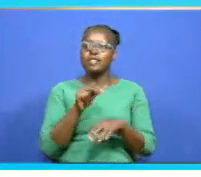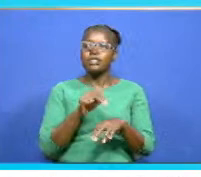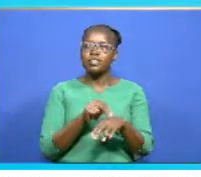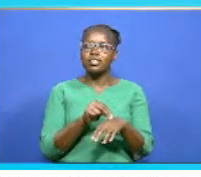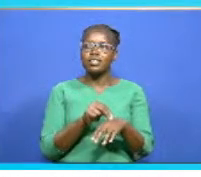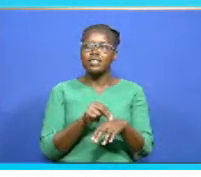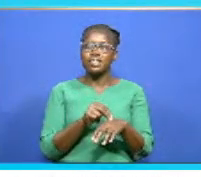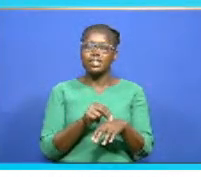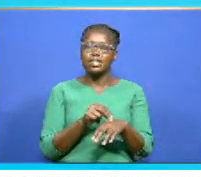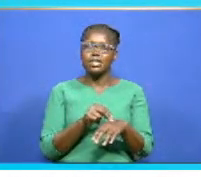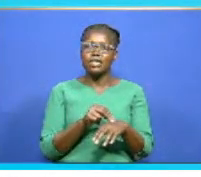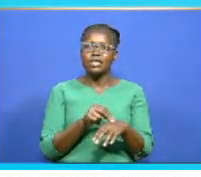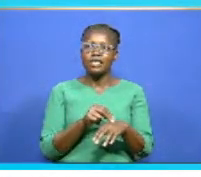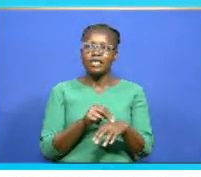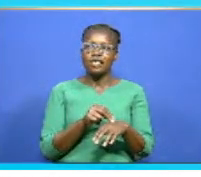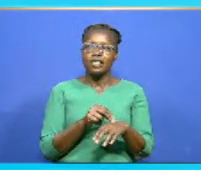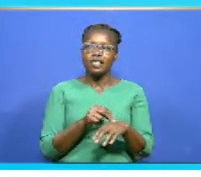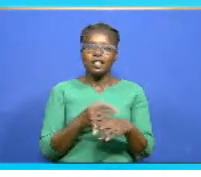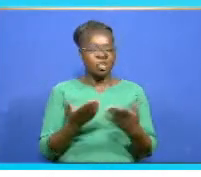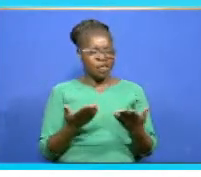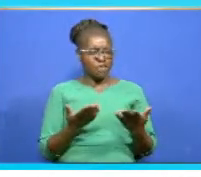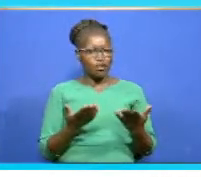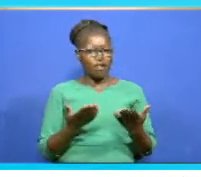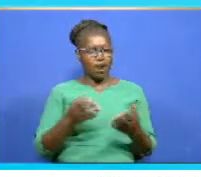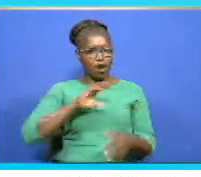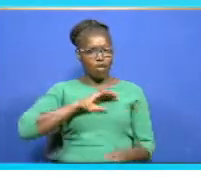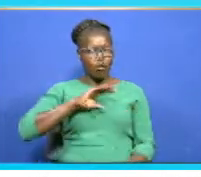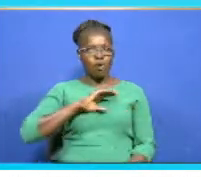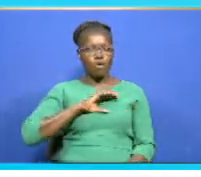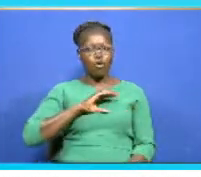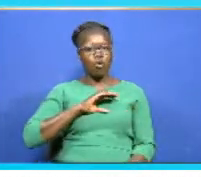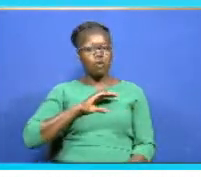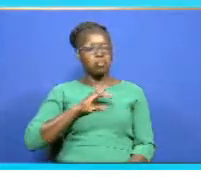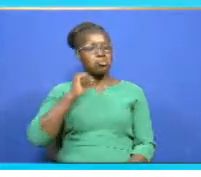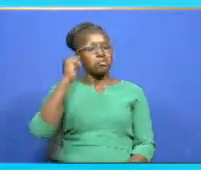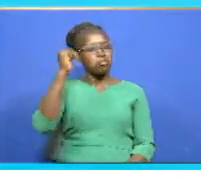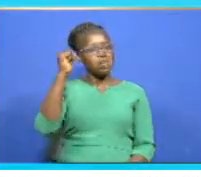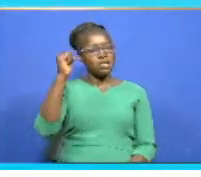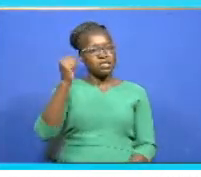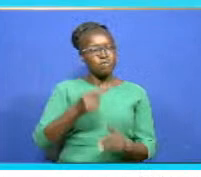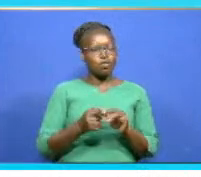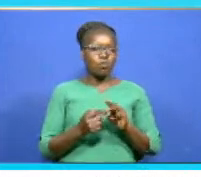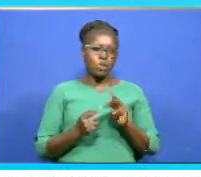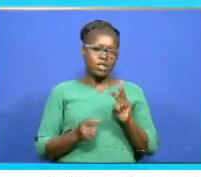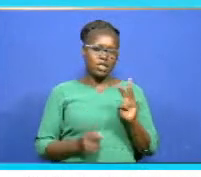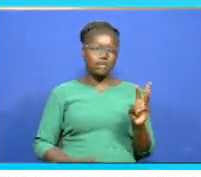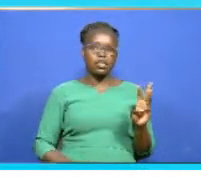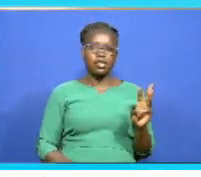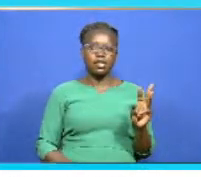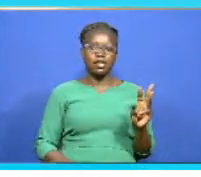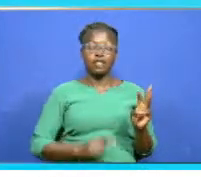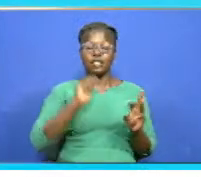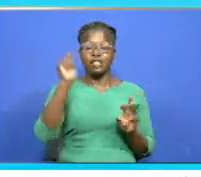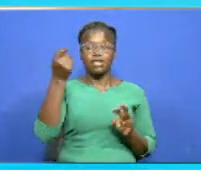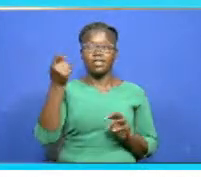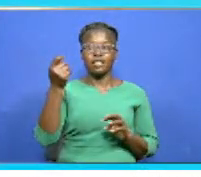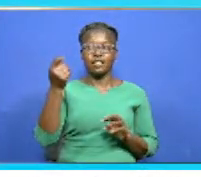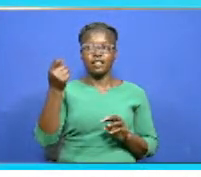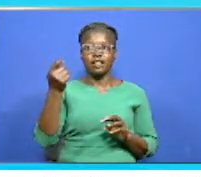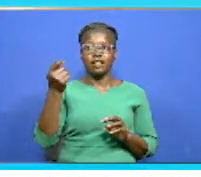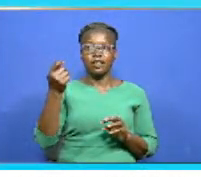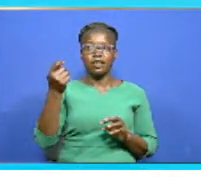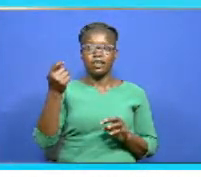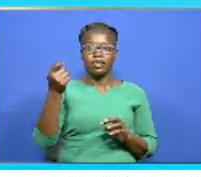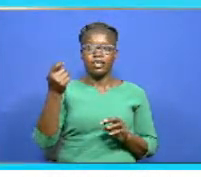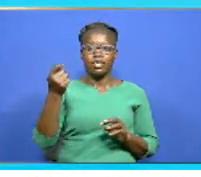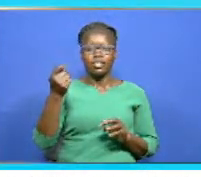our own kids, these are our own political parties from Western Kenya. What do you